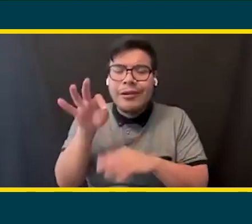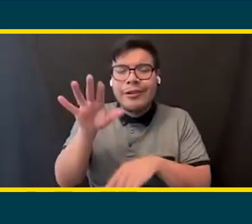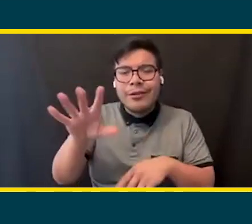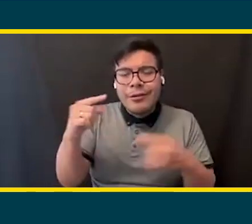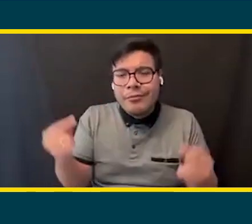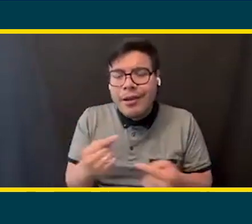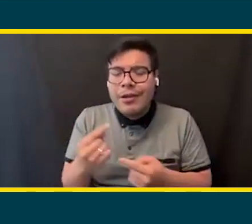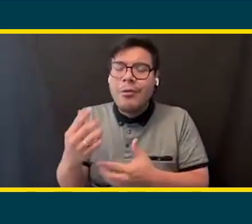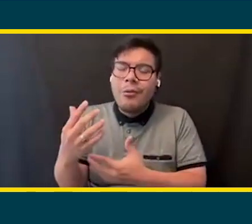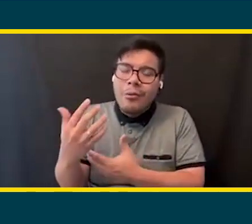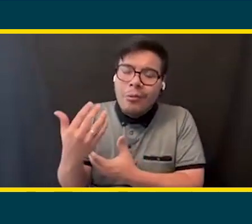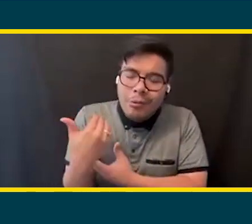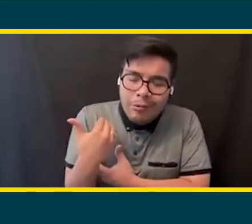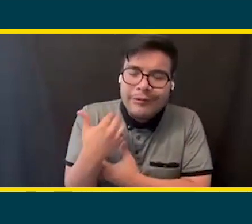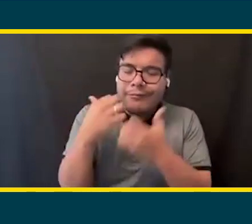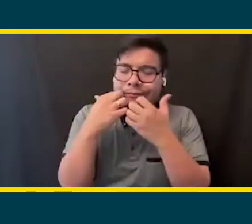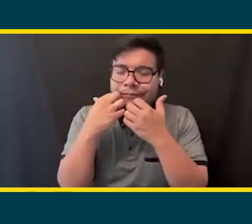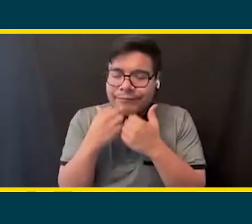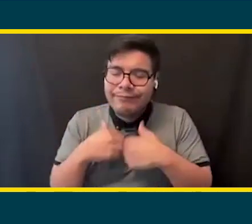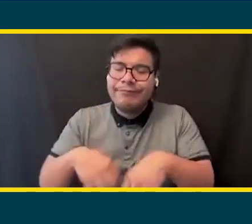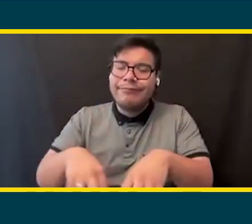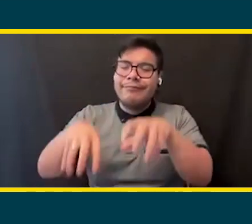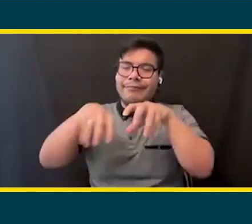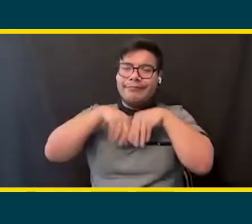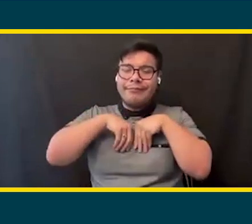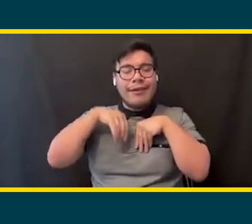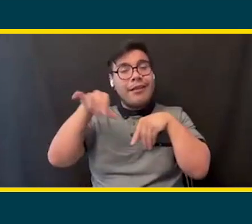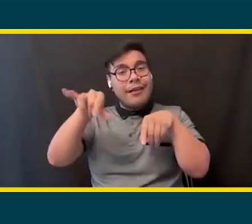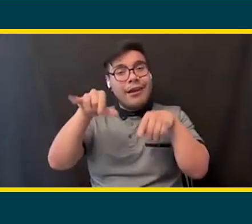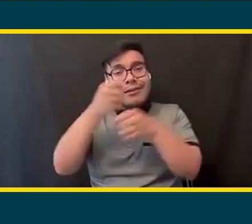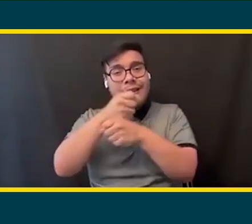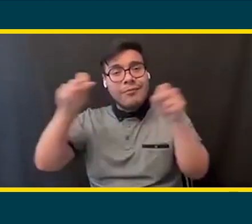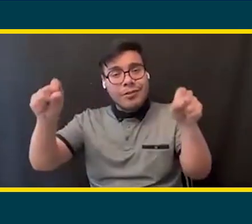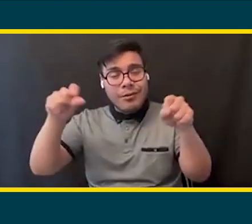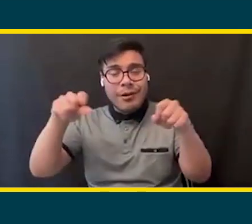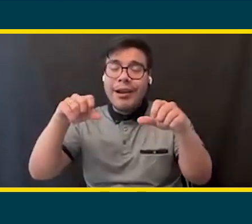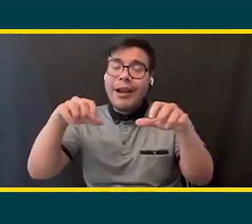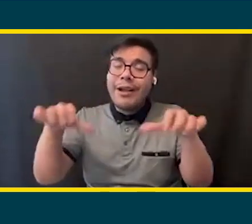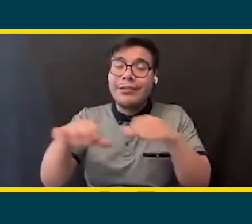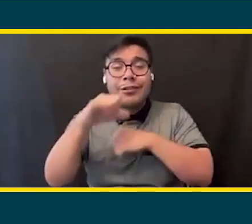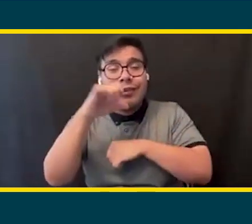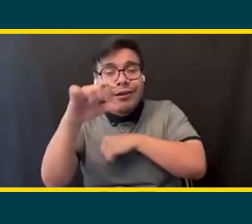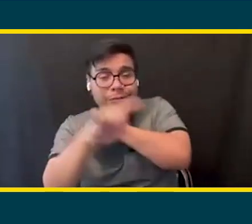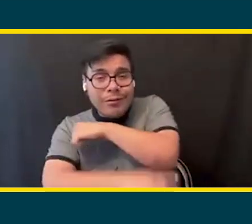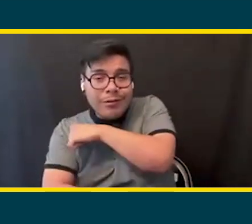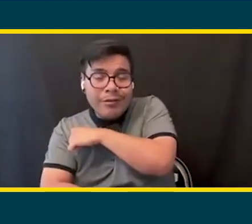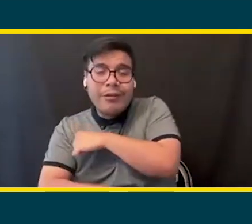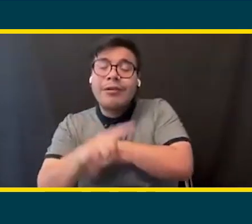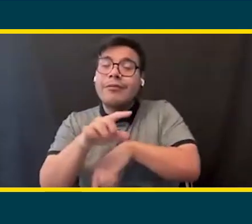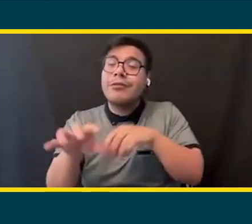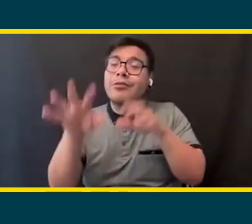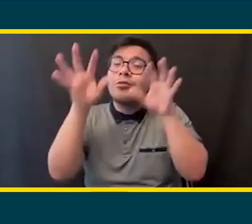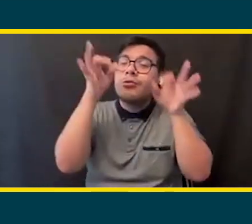them, love them, which is the liberatory action, not punitive, but to choose love, love them